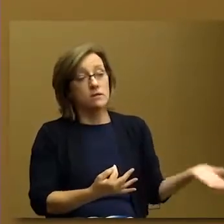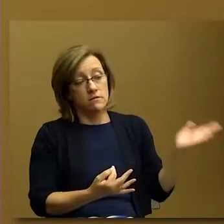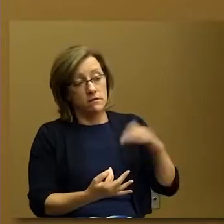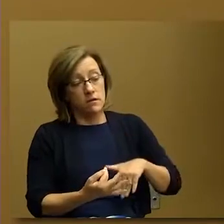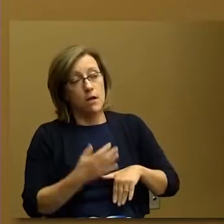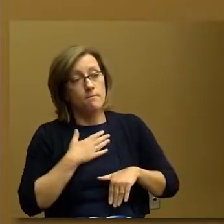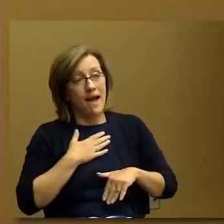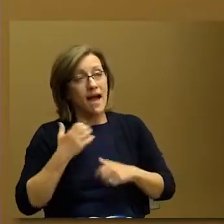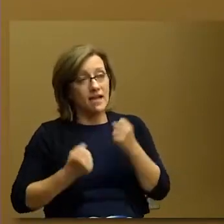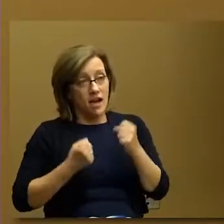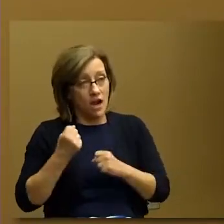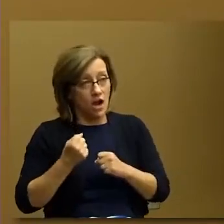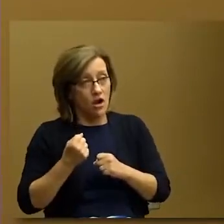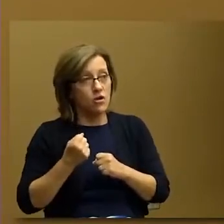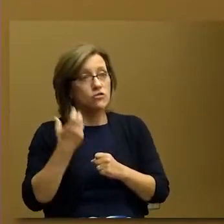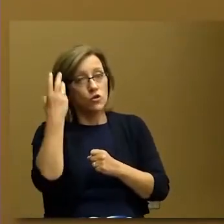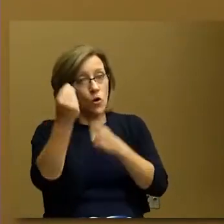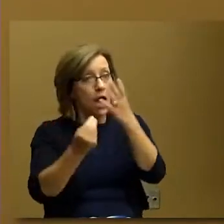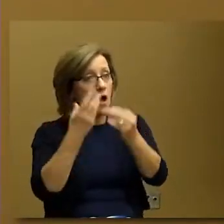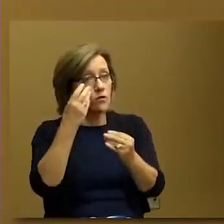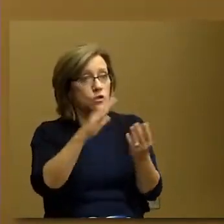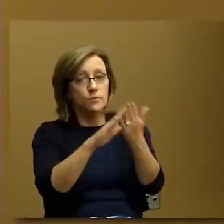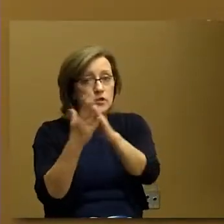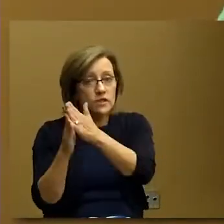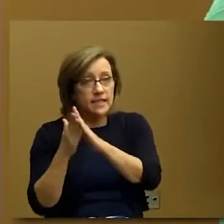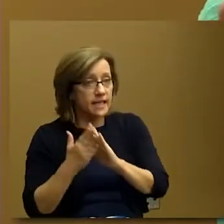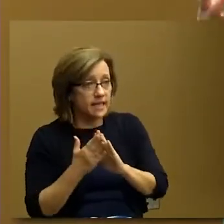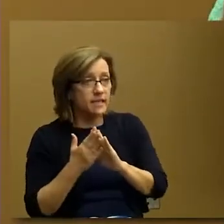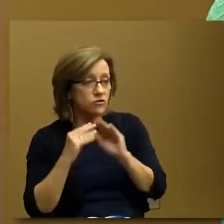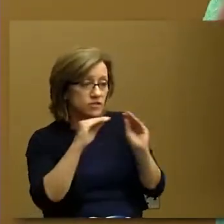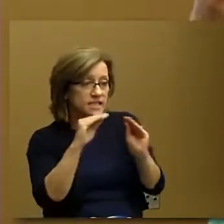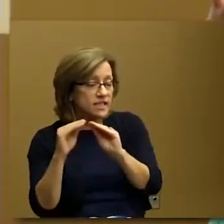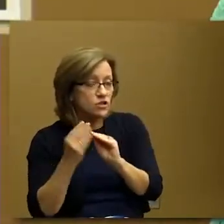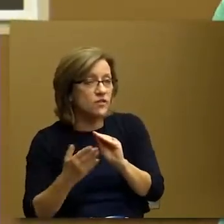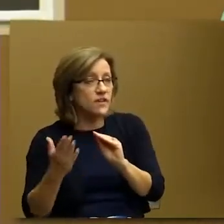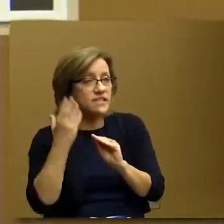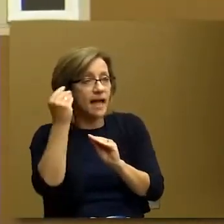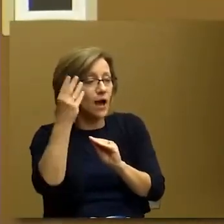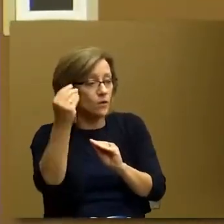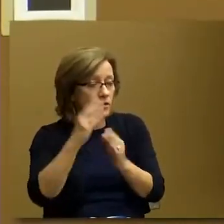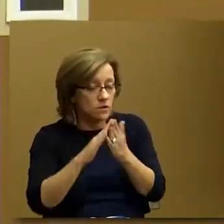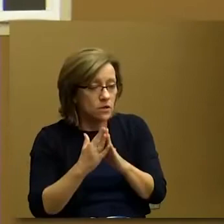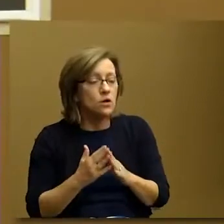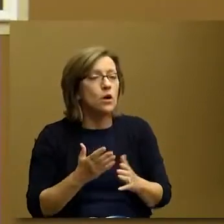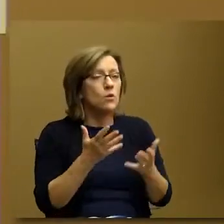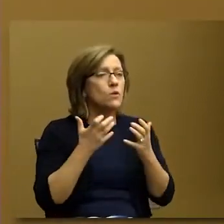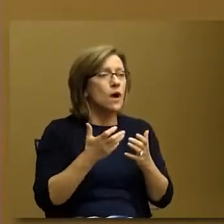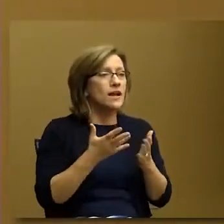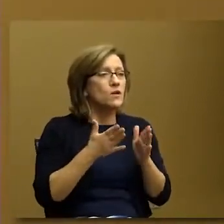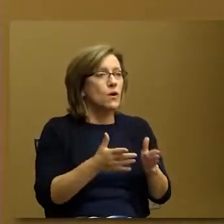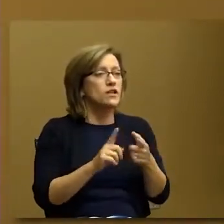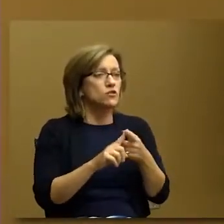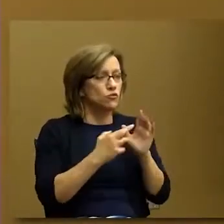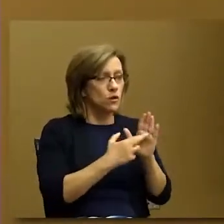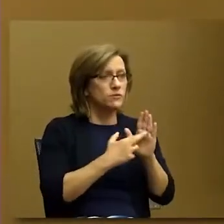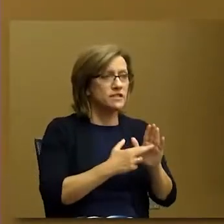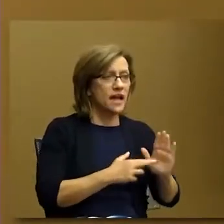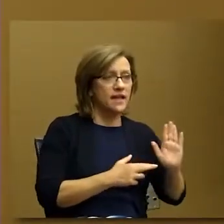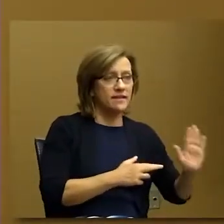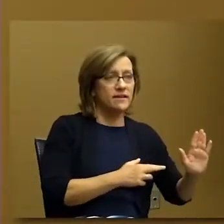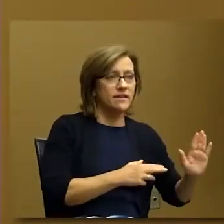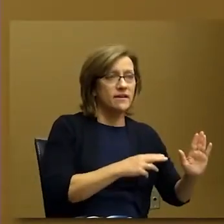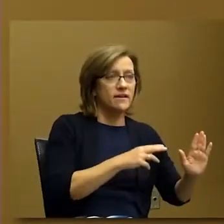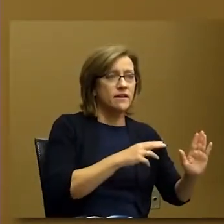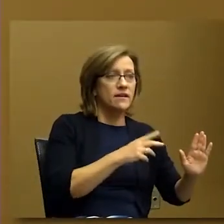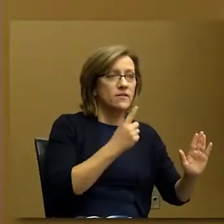on community-based instruction. And we wanted some way to represent the difference between her car, which was